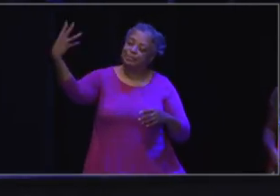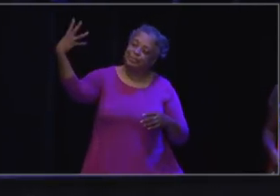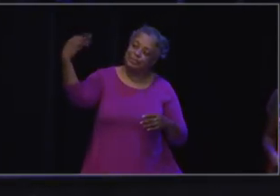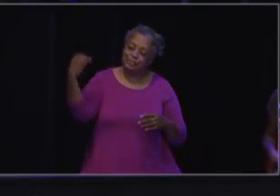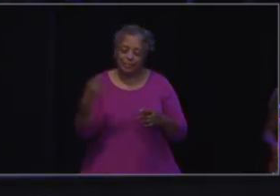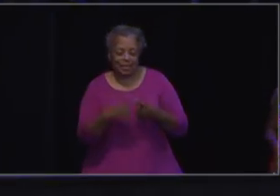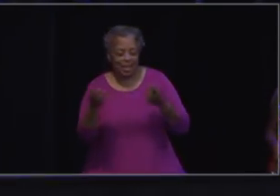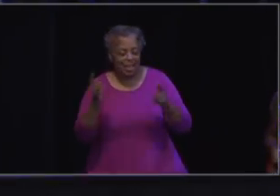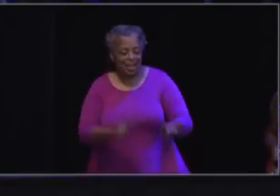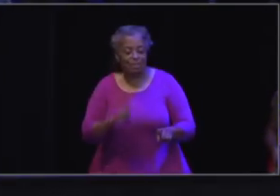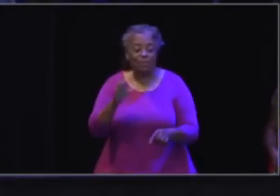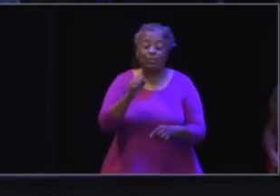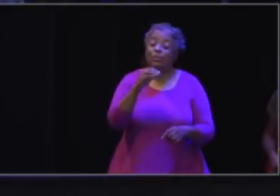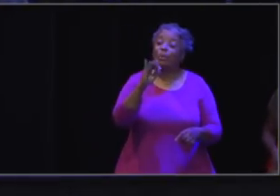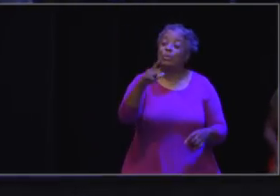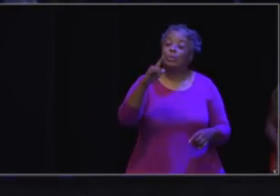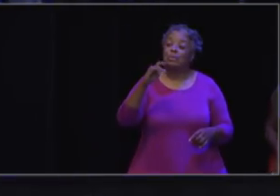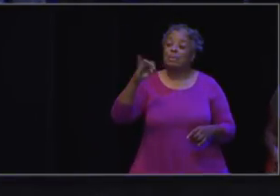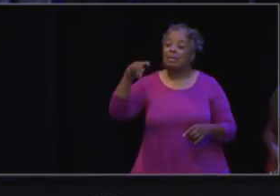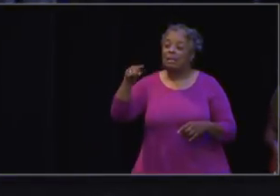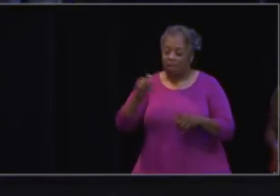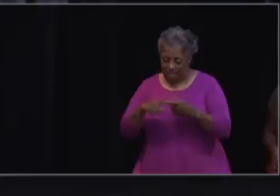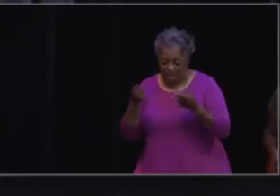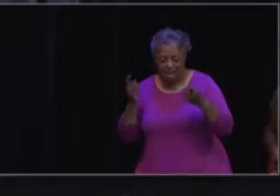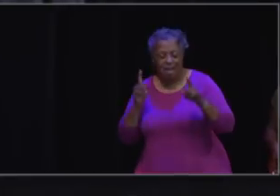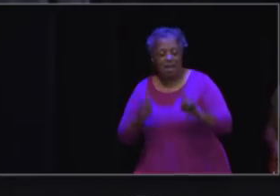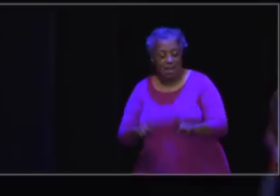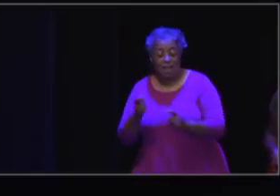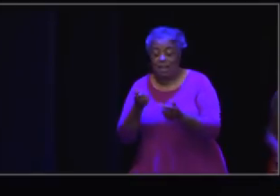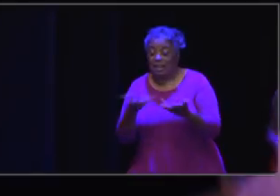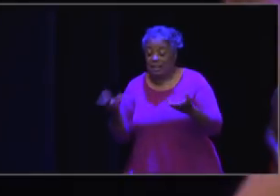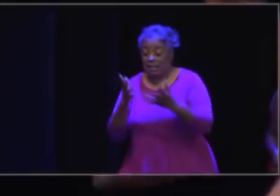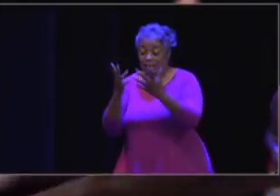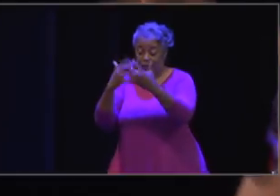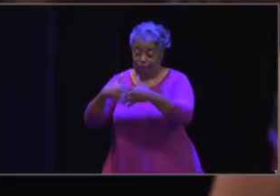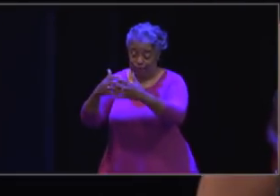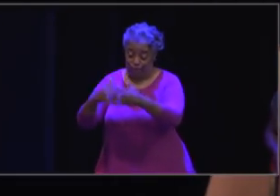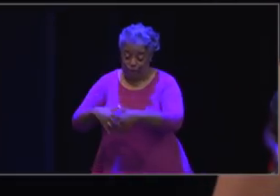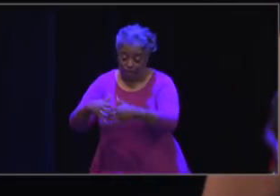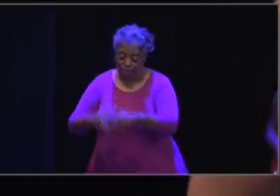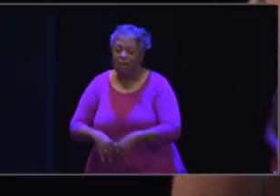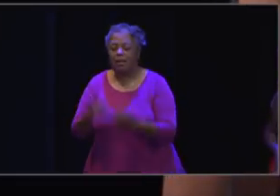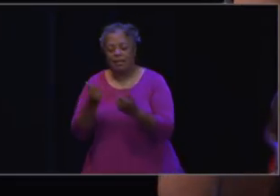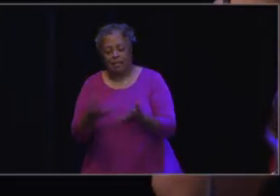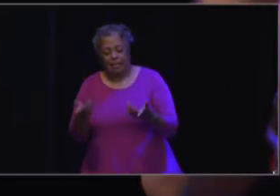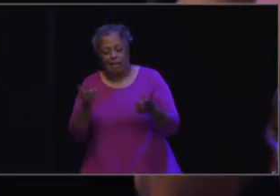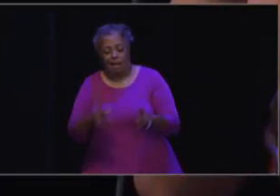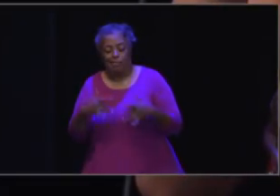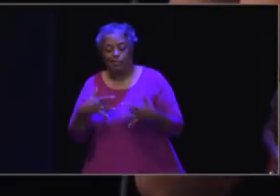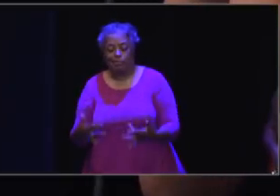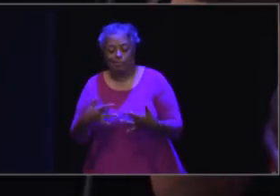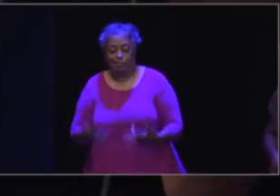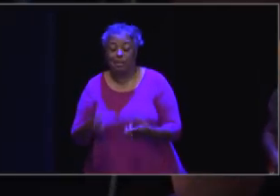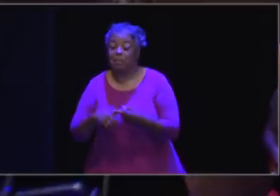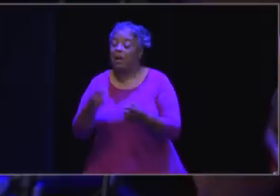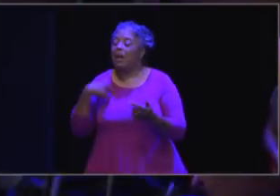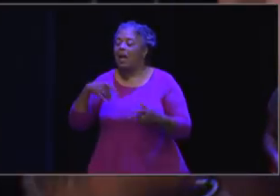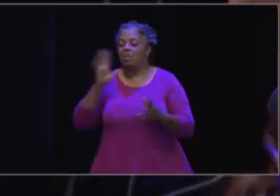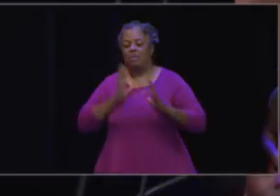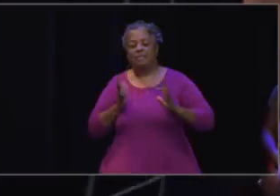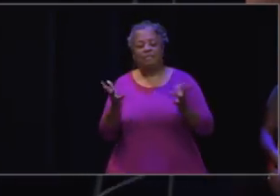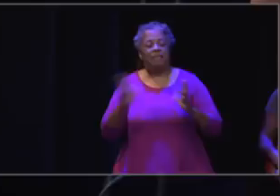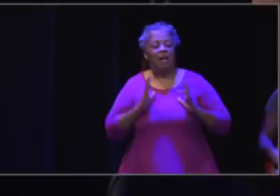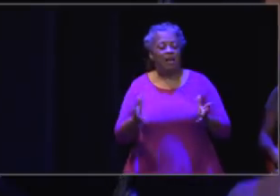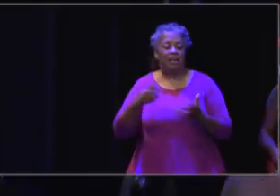Drums. I live off the sun, total of my art. Things fall apart, they always do. But I voodoo like a Hutu, and my Tusi is the